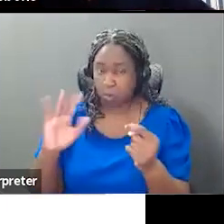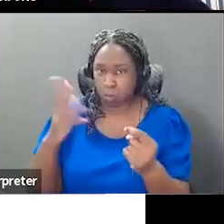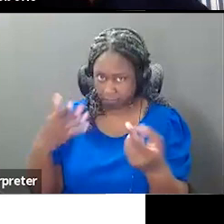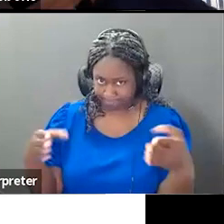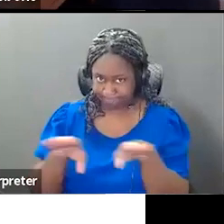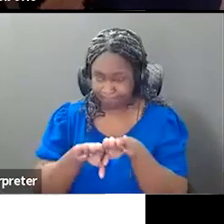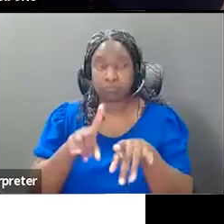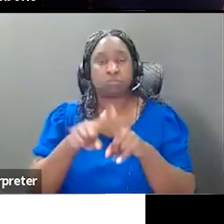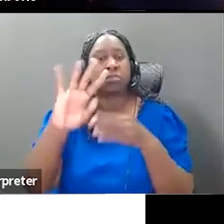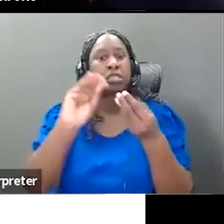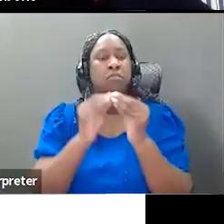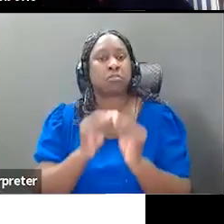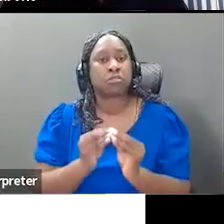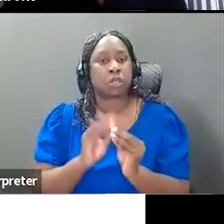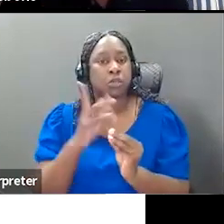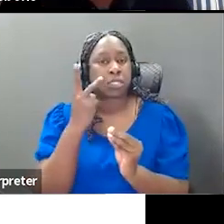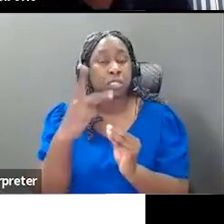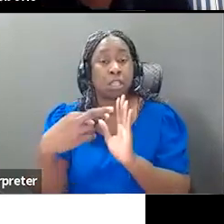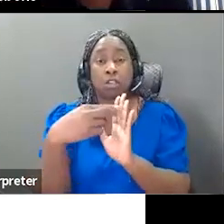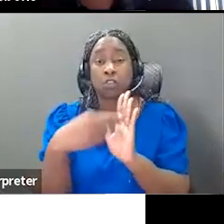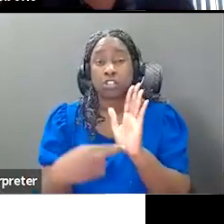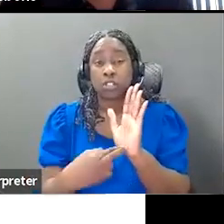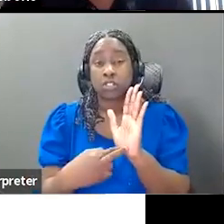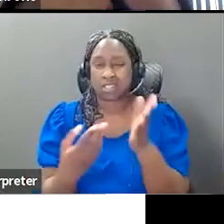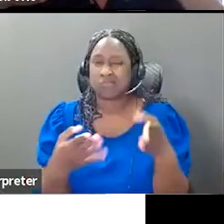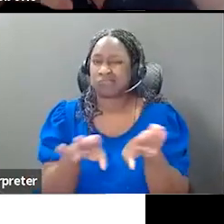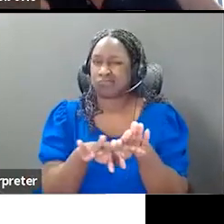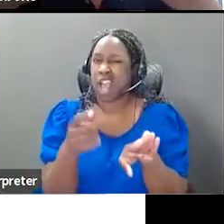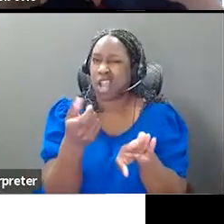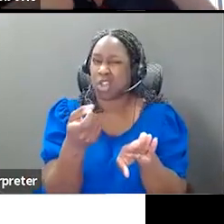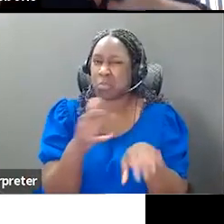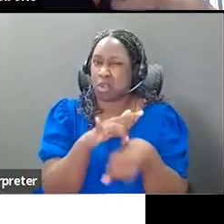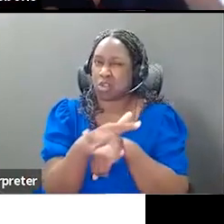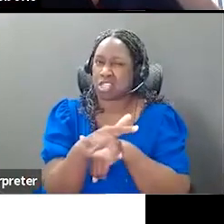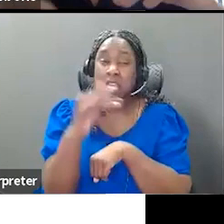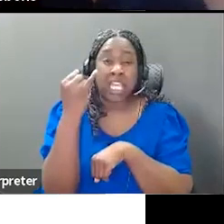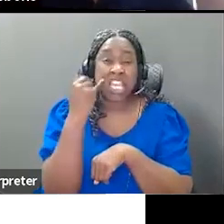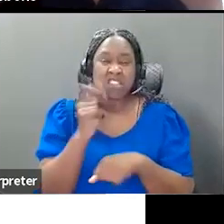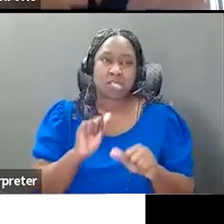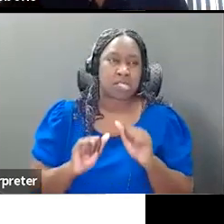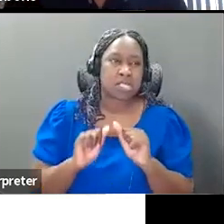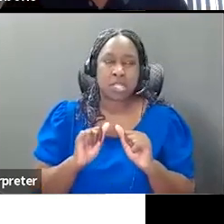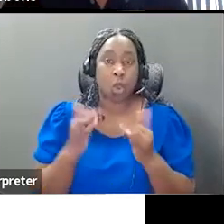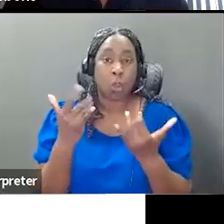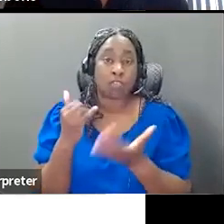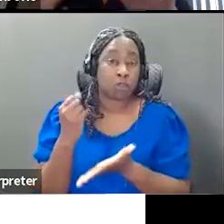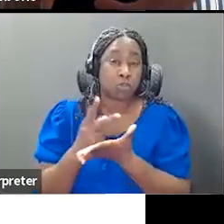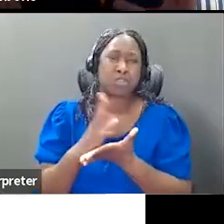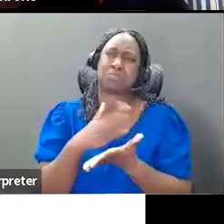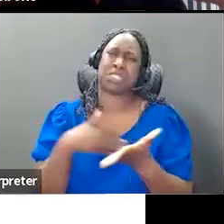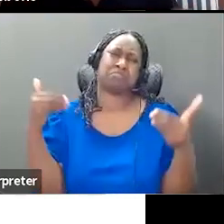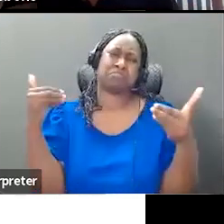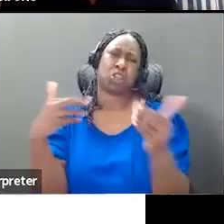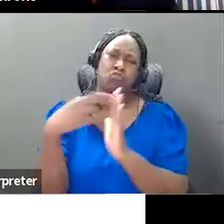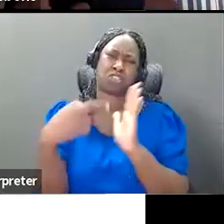we're looking at numbers, we're going to see registration close probably a little bit earlier than that. So if you're on the fence or you're waiting for approval, please move forward. And if you're in a